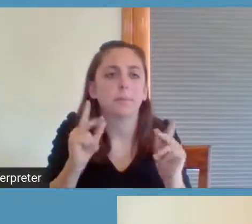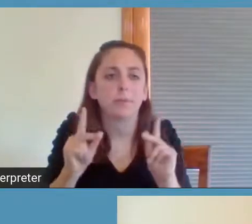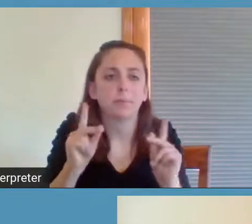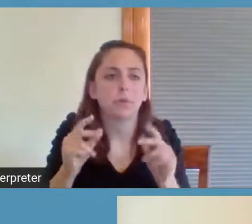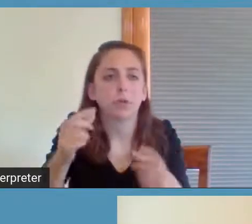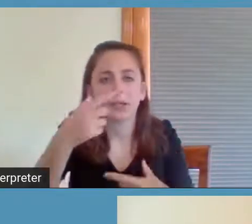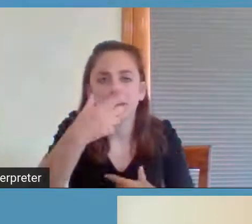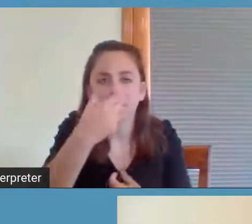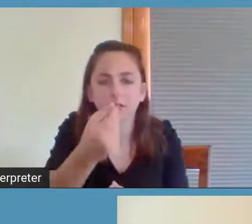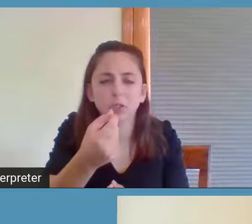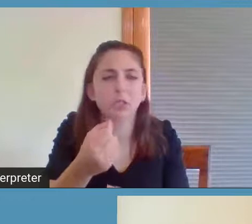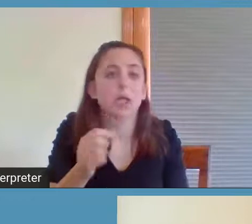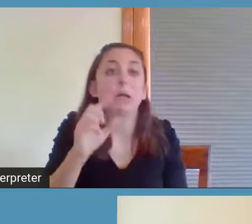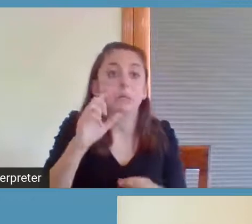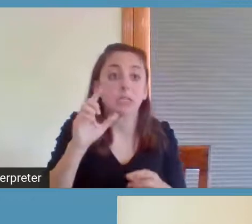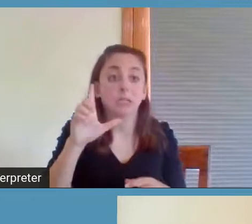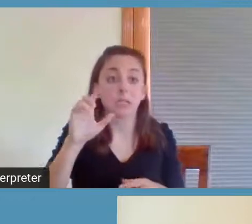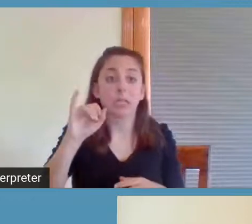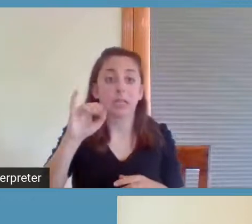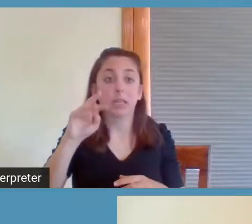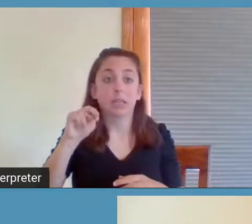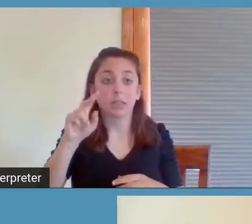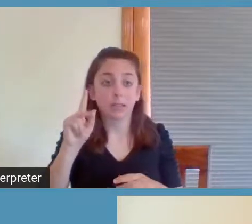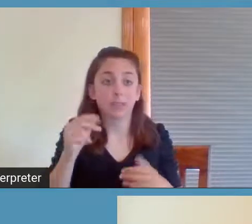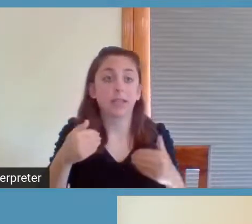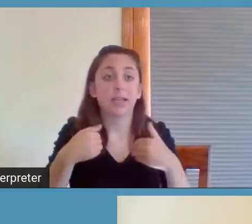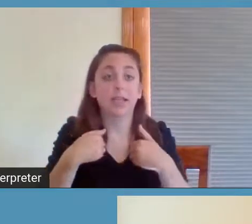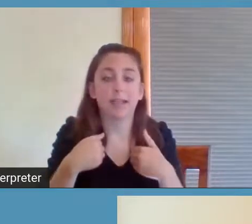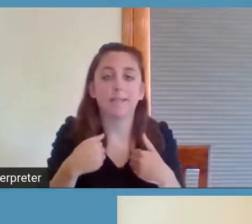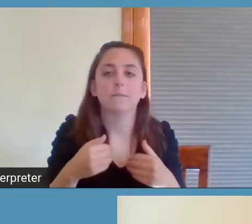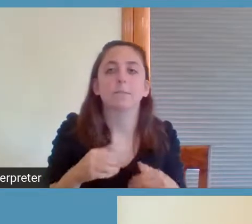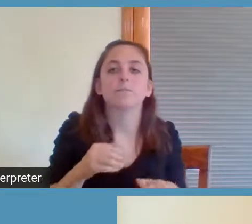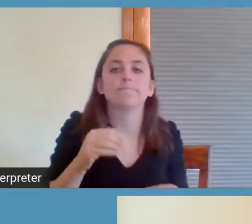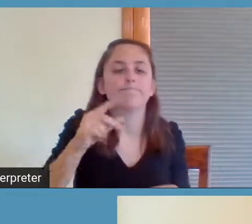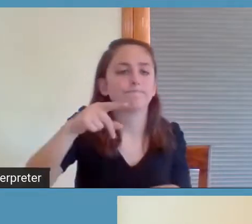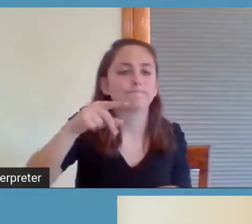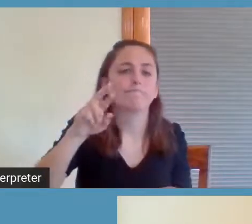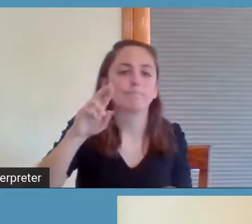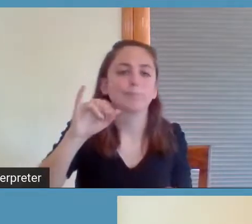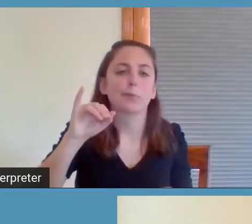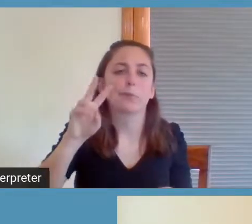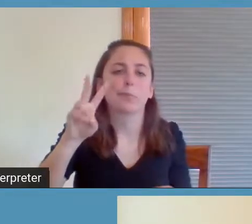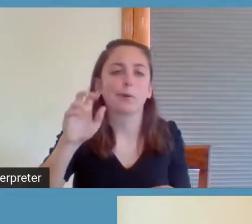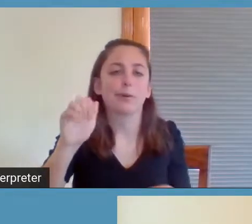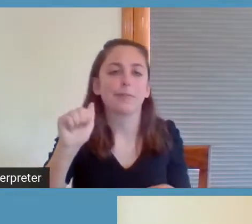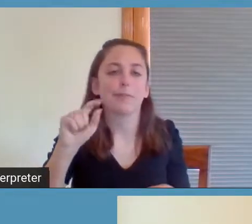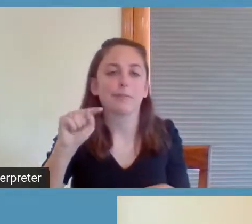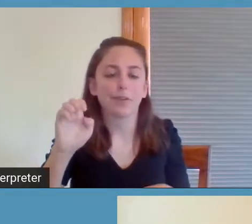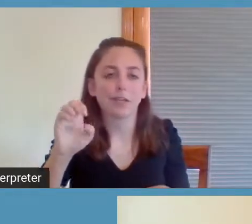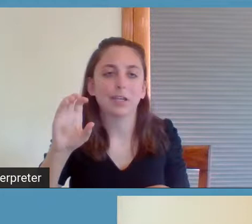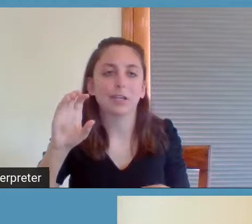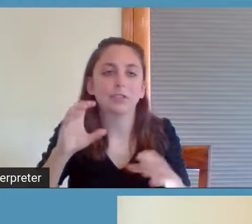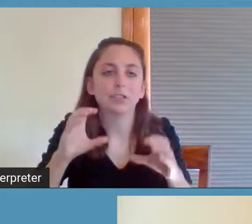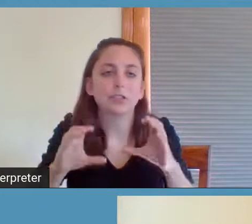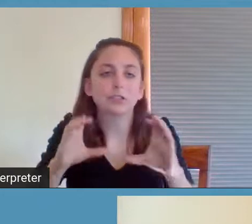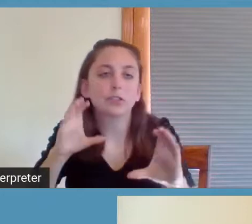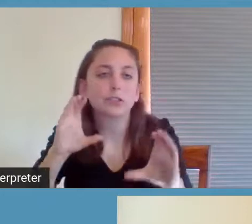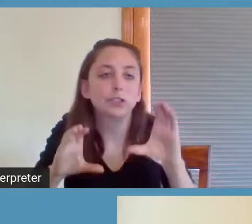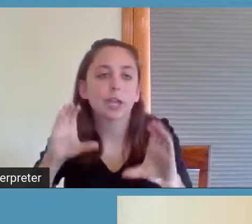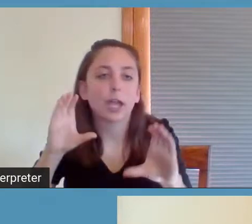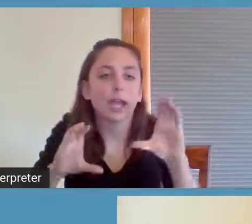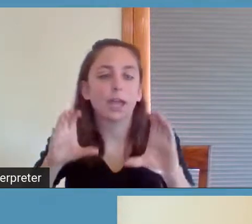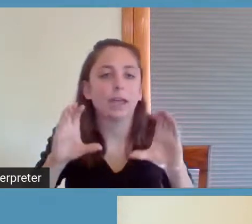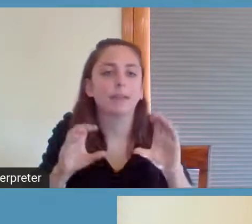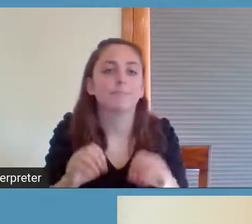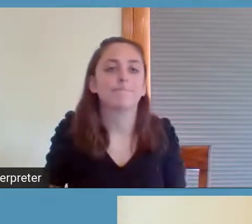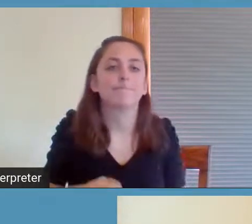where to put it. Do I put it in chat? Throw it into that private chat and we will get it up to the audience. Okay. And let's hold us up